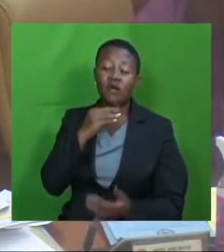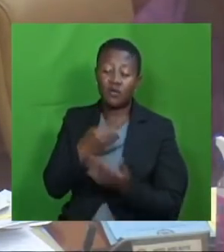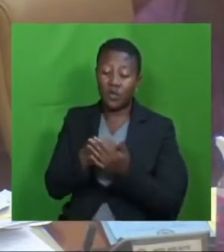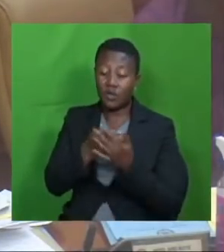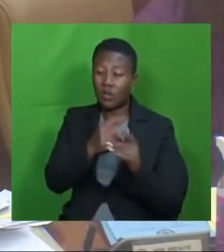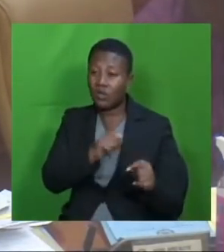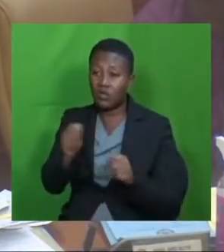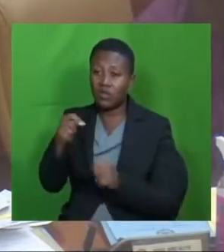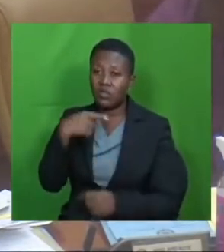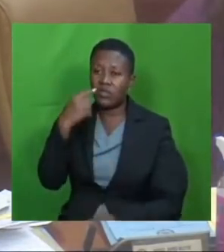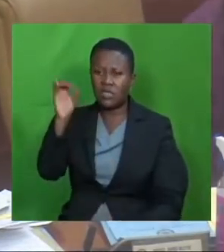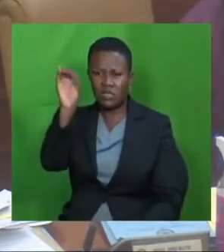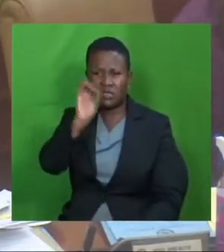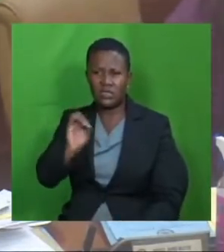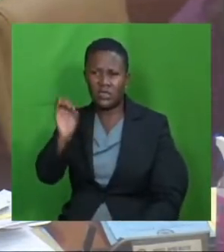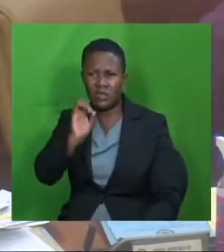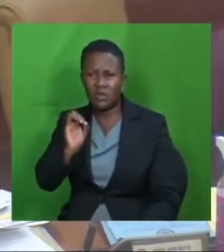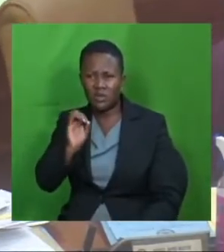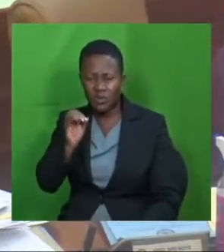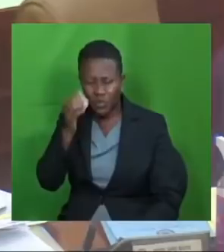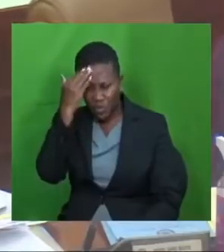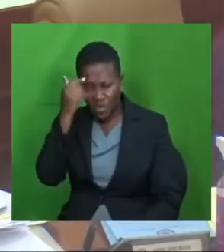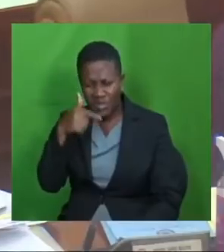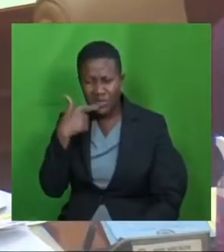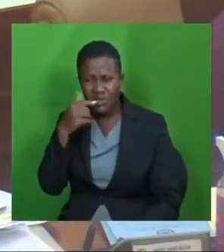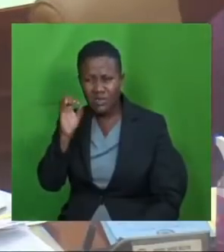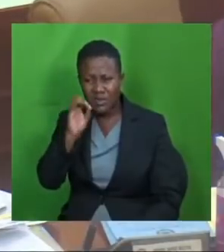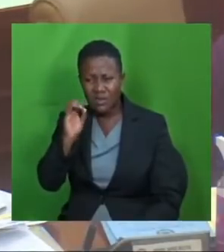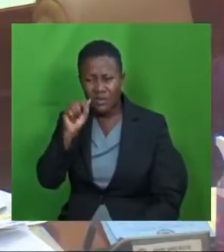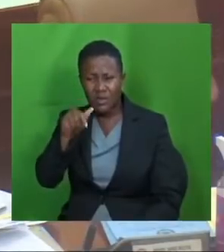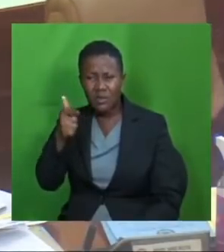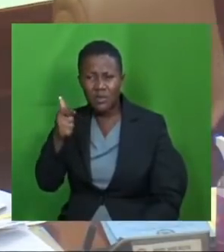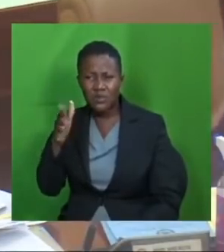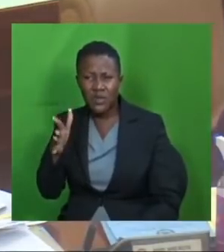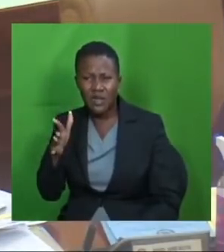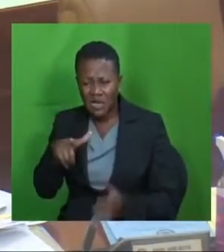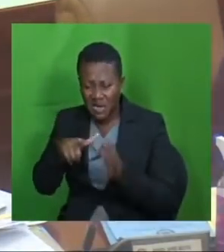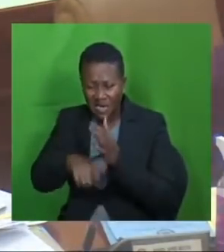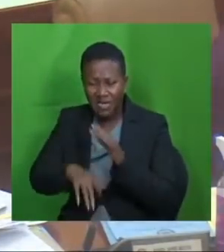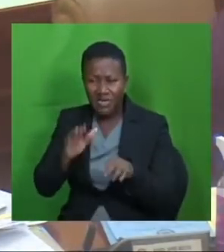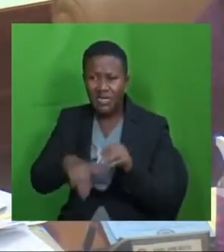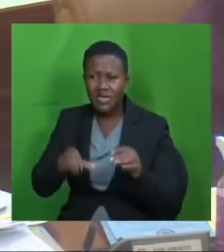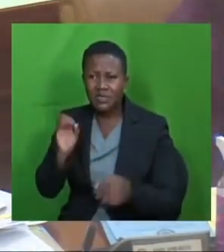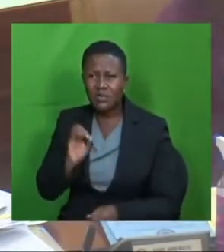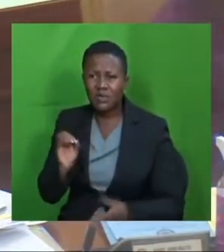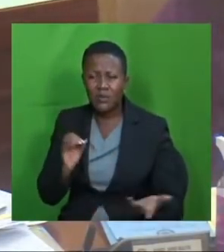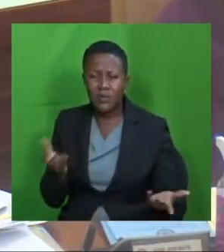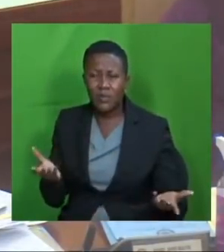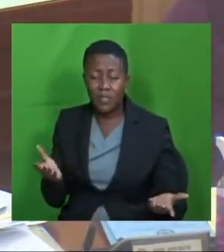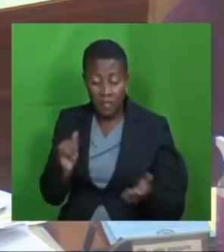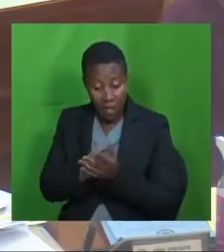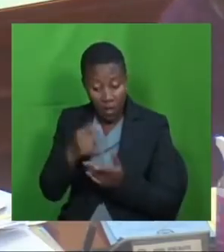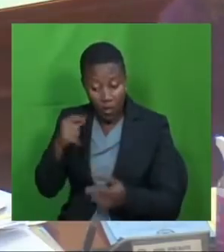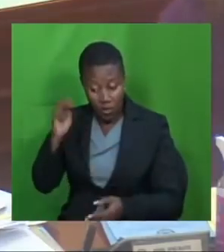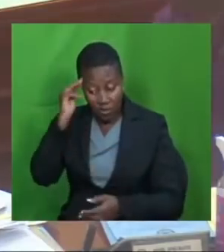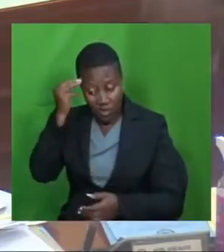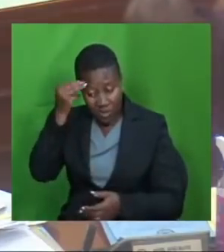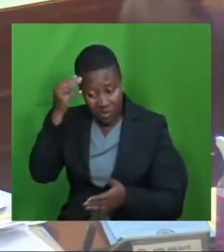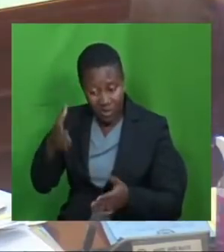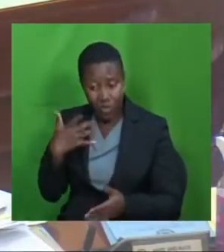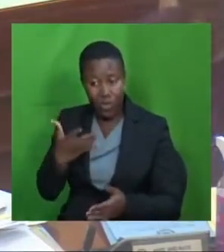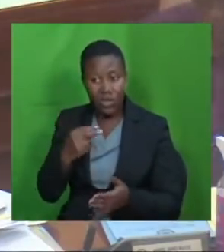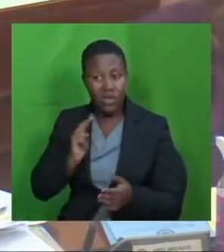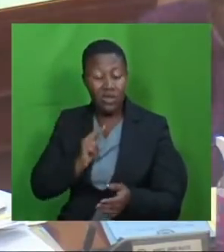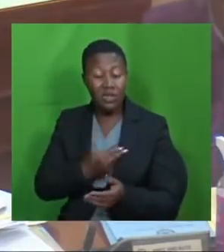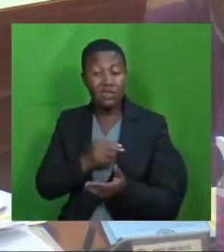have 0.25% less zero? Less zero. That is what the minister wants us to believe. They are already